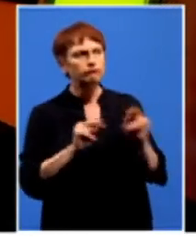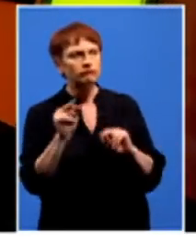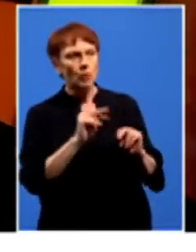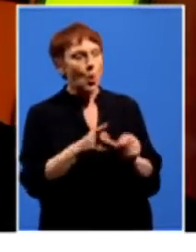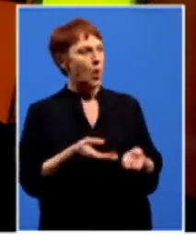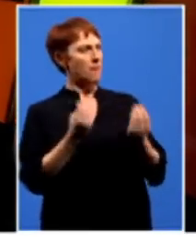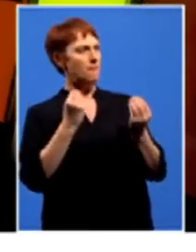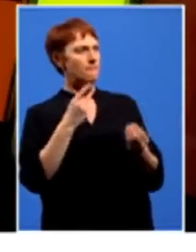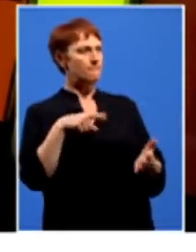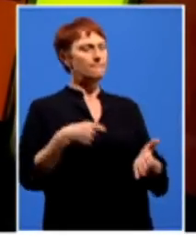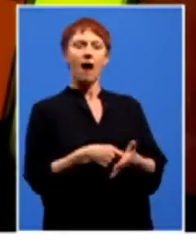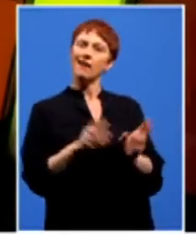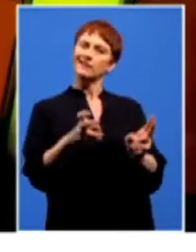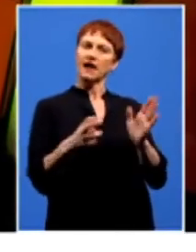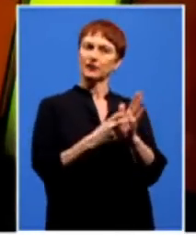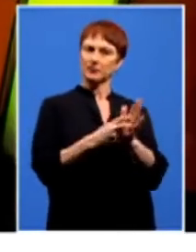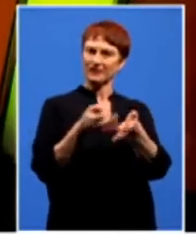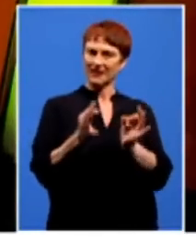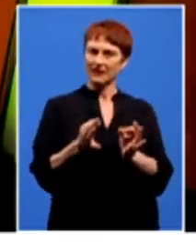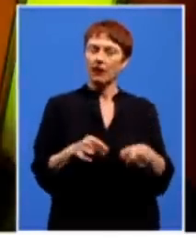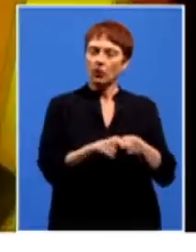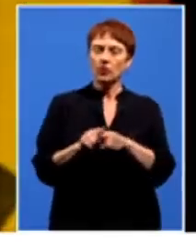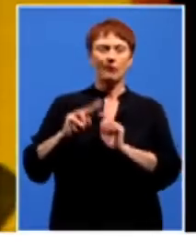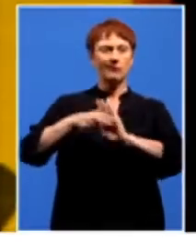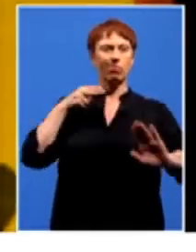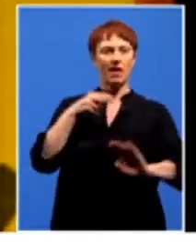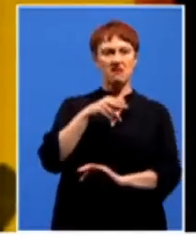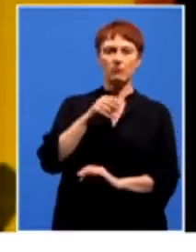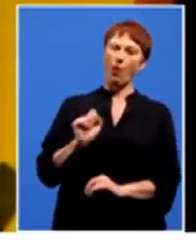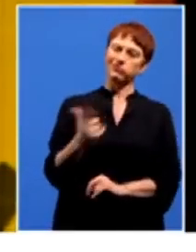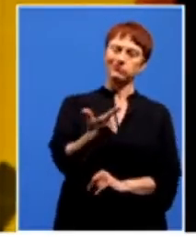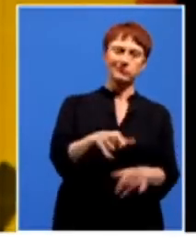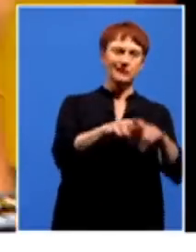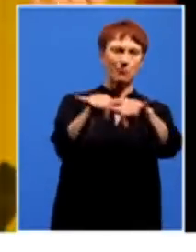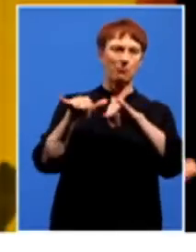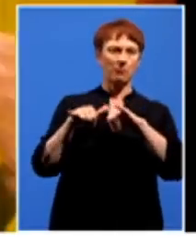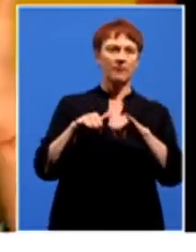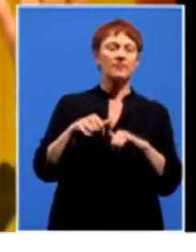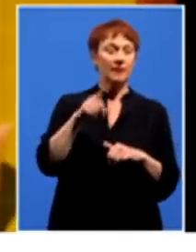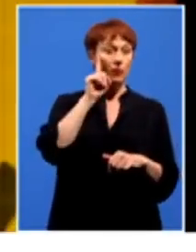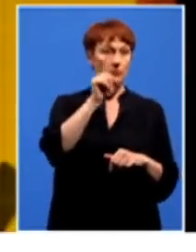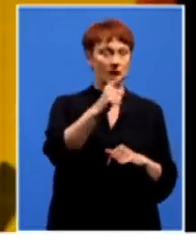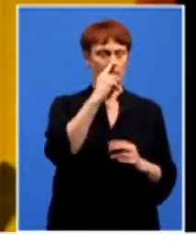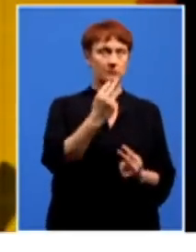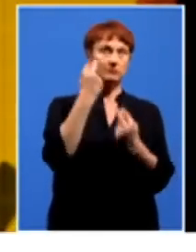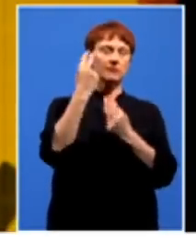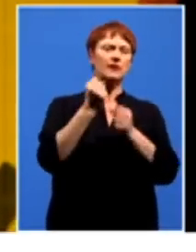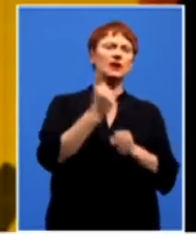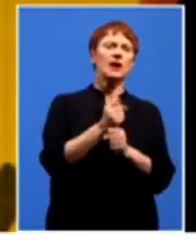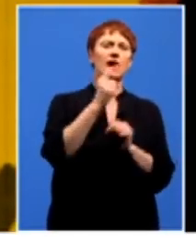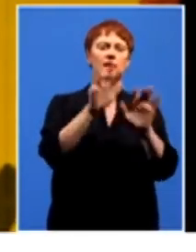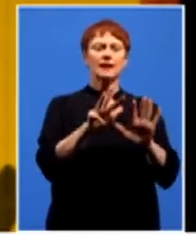then when it comes to stereotypes, I think that that's what we tend to go to. And if we look back into towards the 80s and